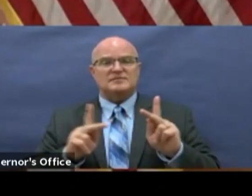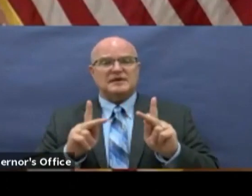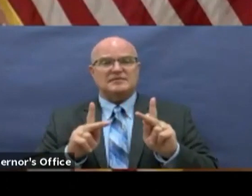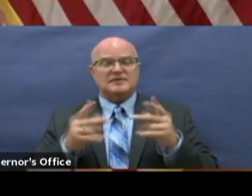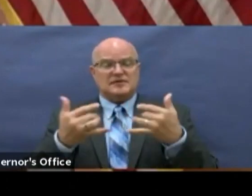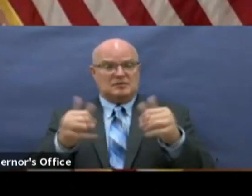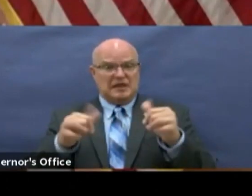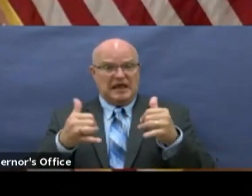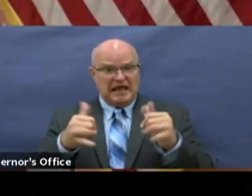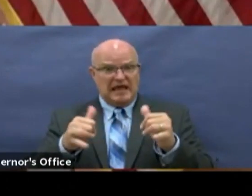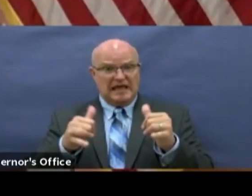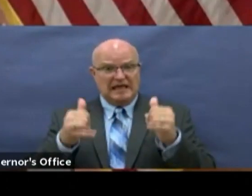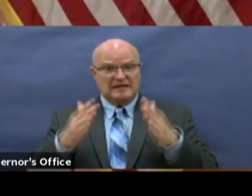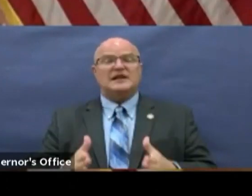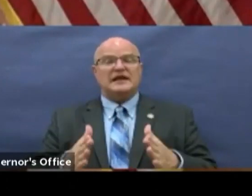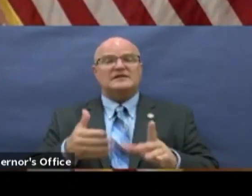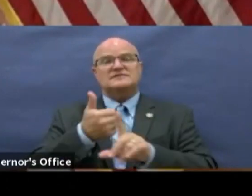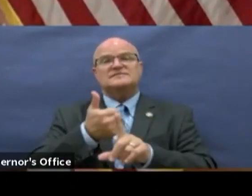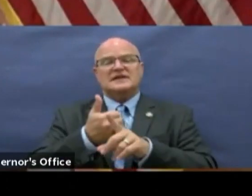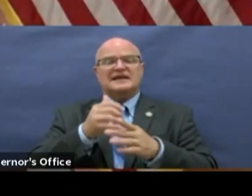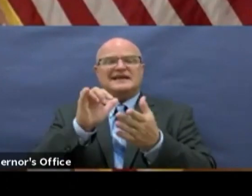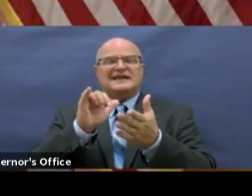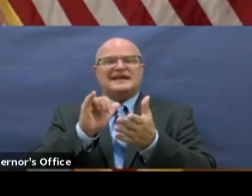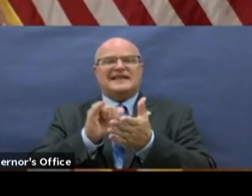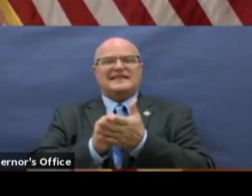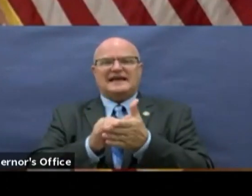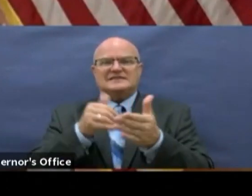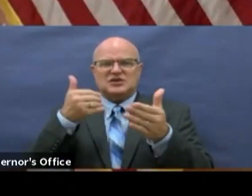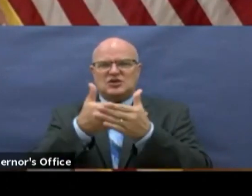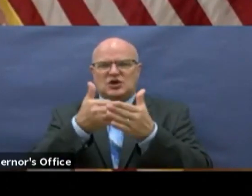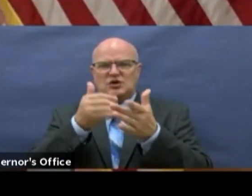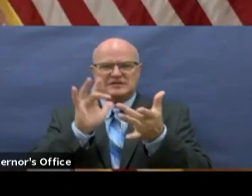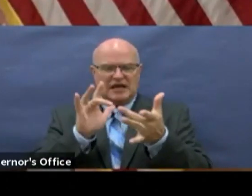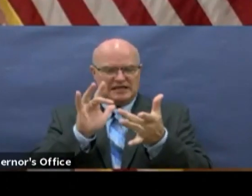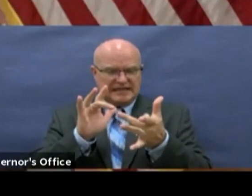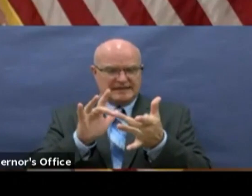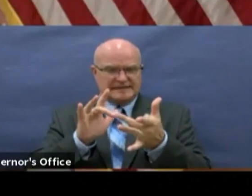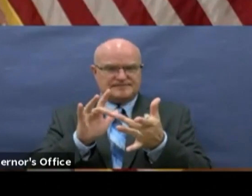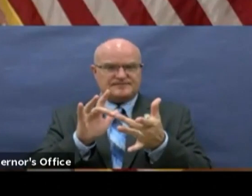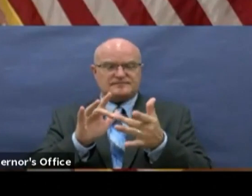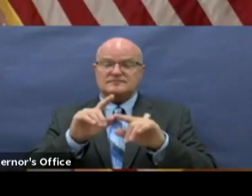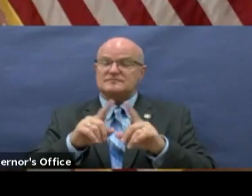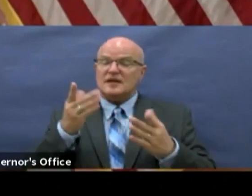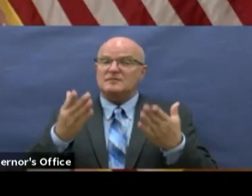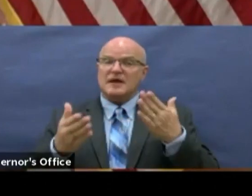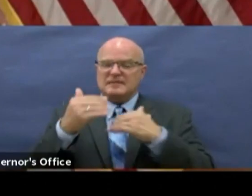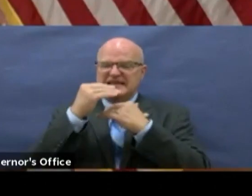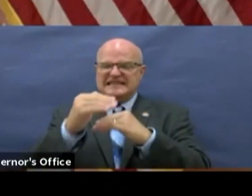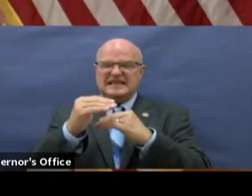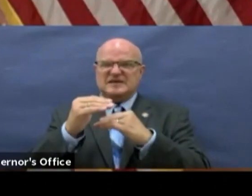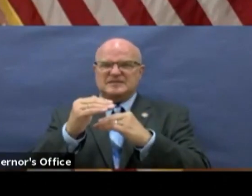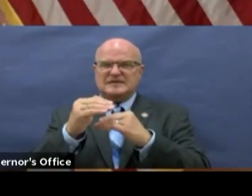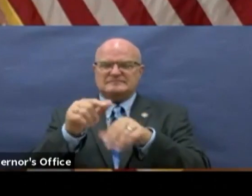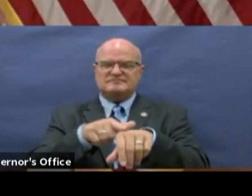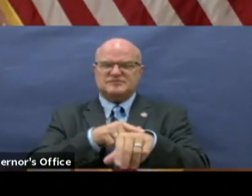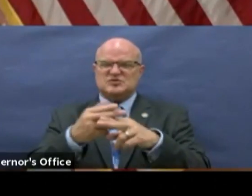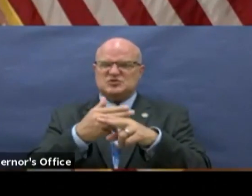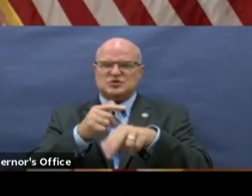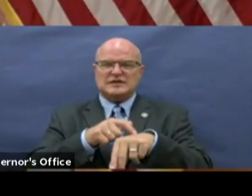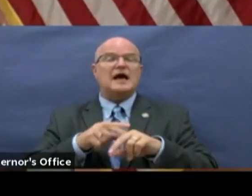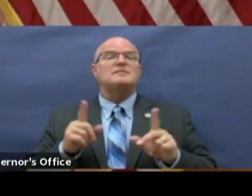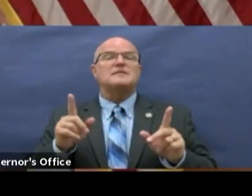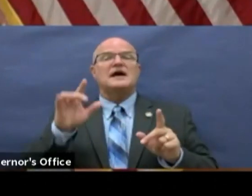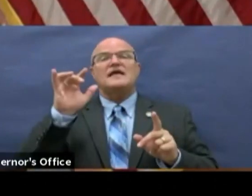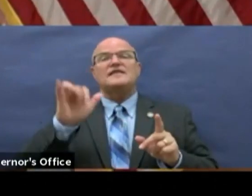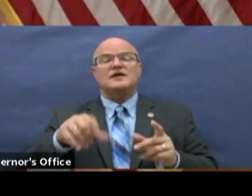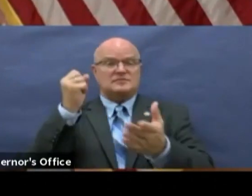the obviously that's close contact, although it might be of limited duration, but